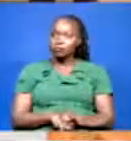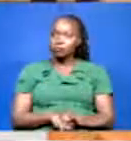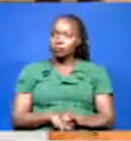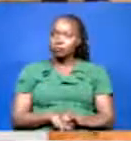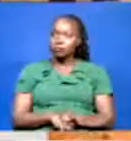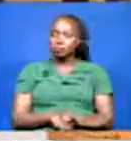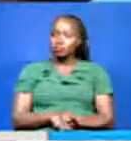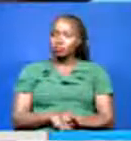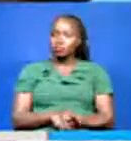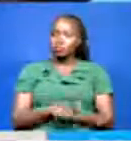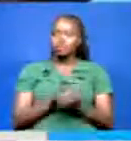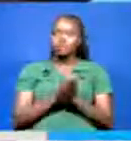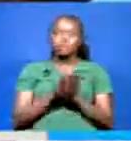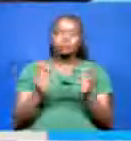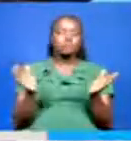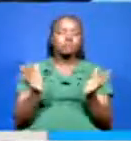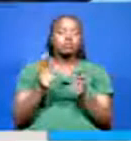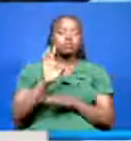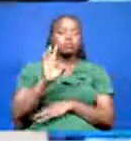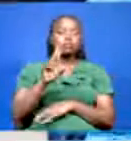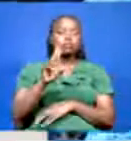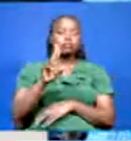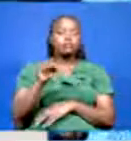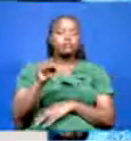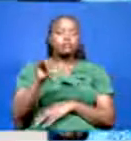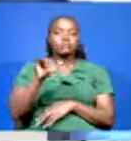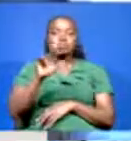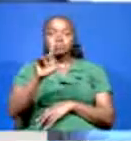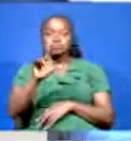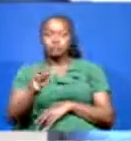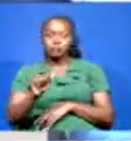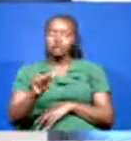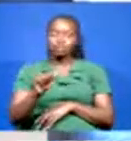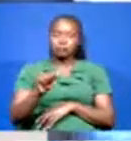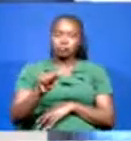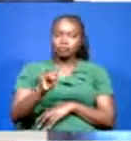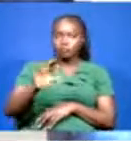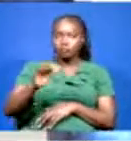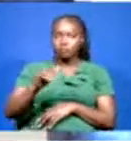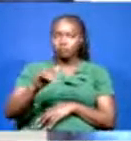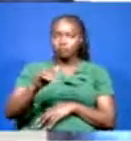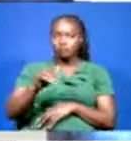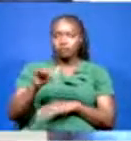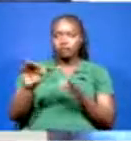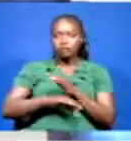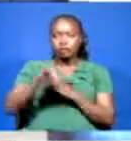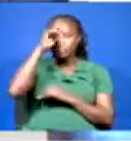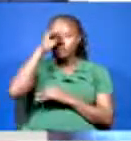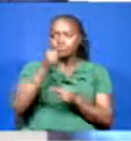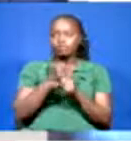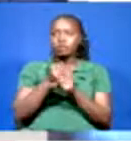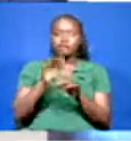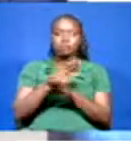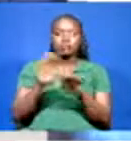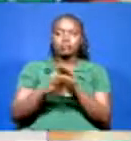Speaking in Agenga Nanguba ward in Funyula constituency, Deputy Governor Arthur Odera said they will do everything to ensure all legal bills